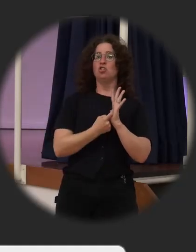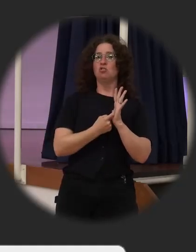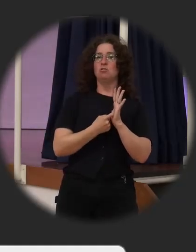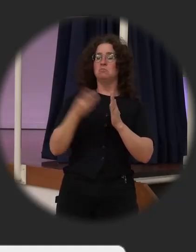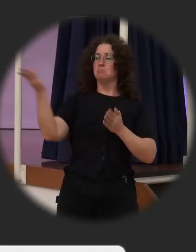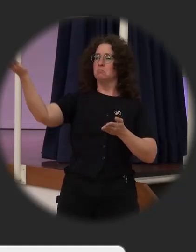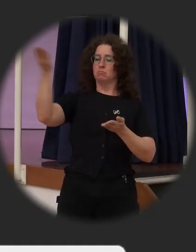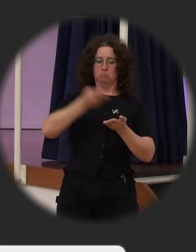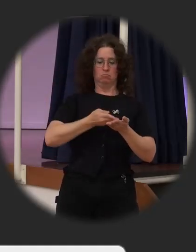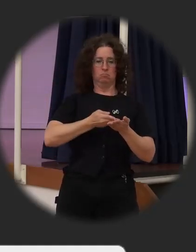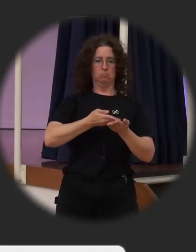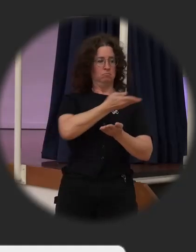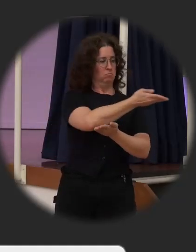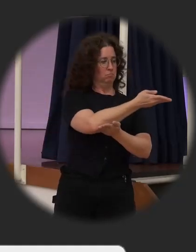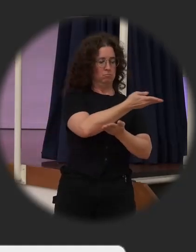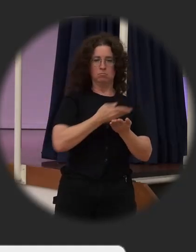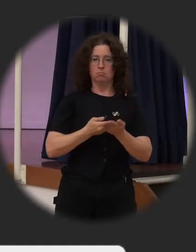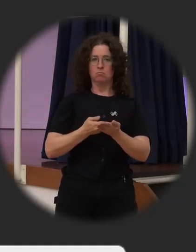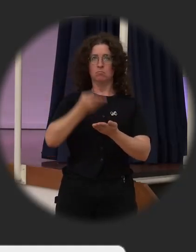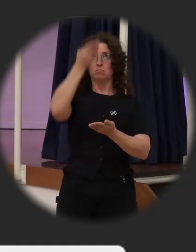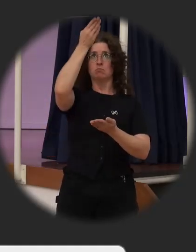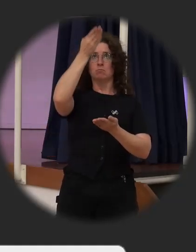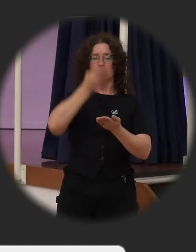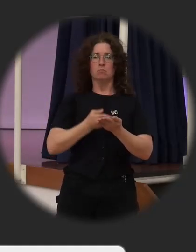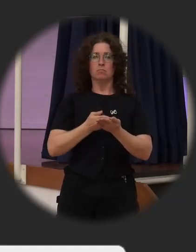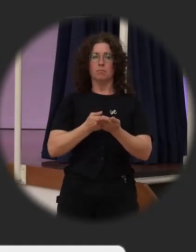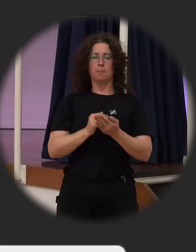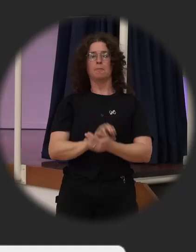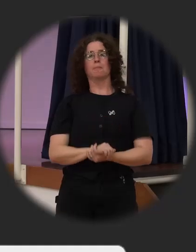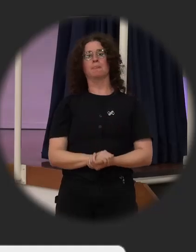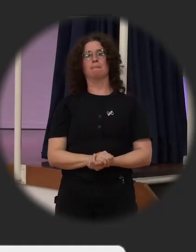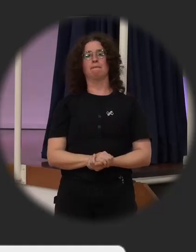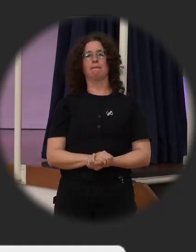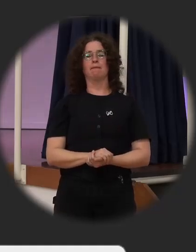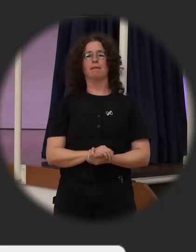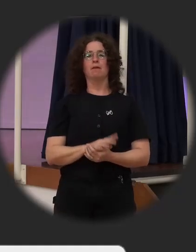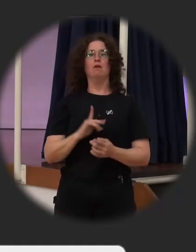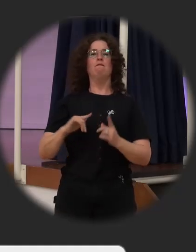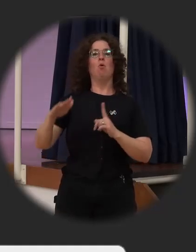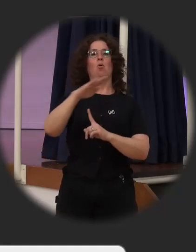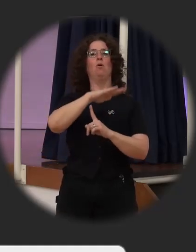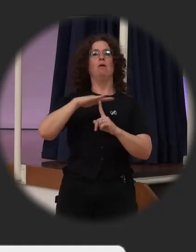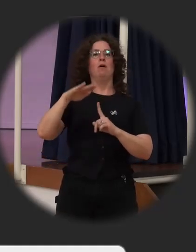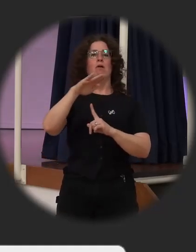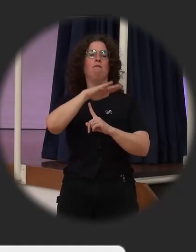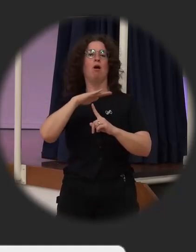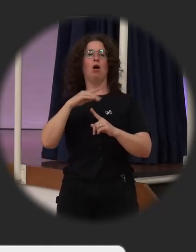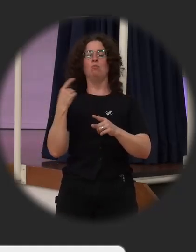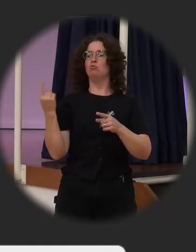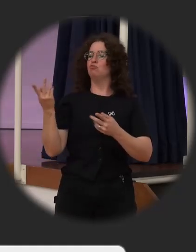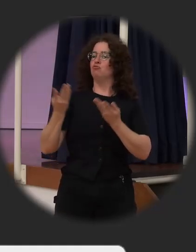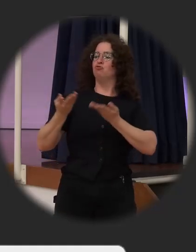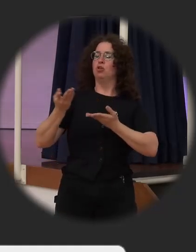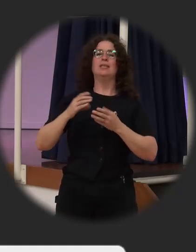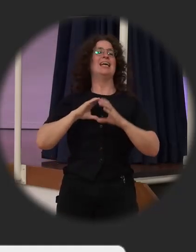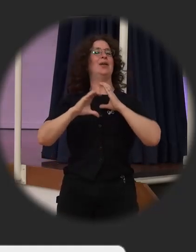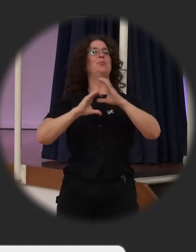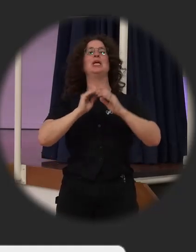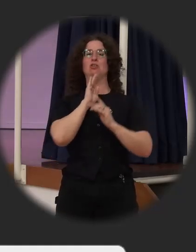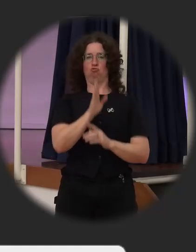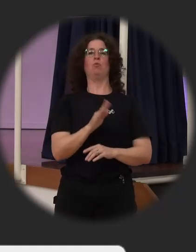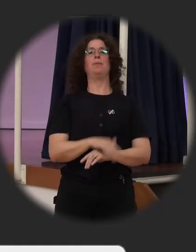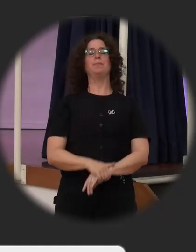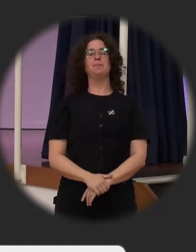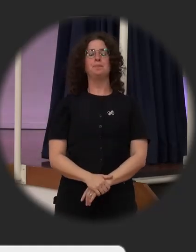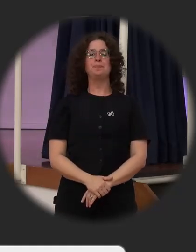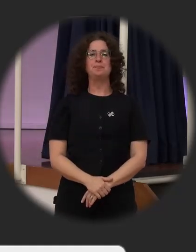pass that back to the user, and the user can then use that to target directly with the environment that it needs to talk to, and from there can just communicate directly to that environment